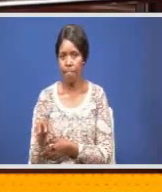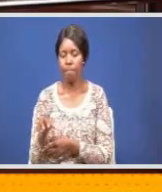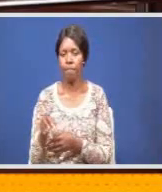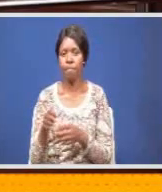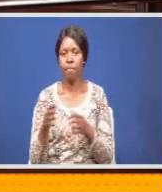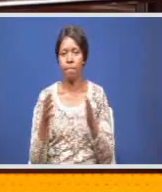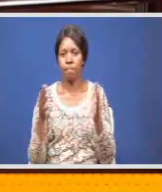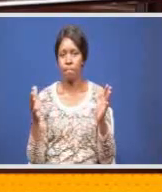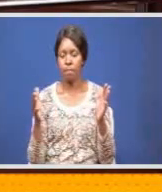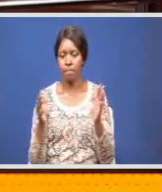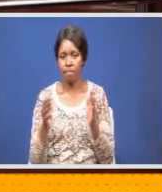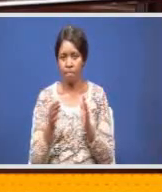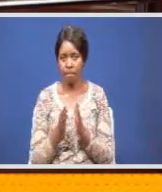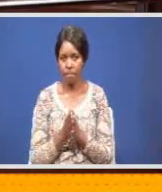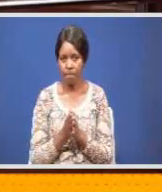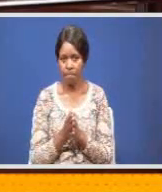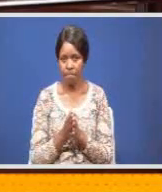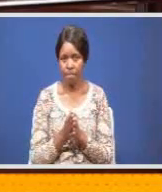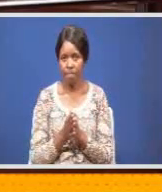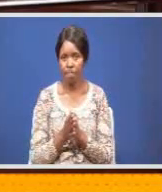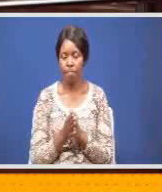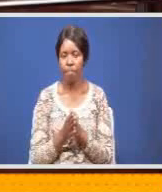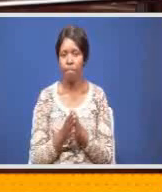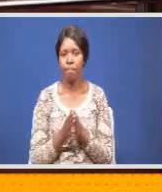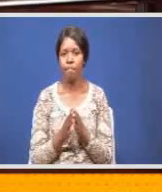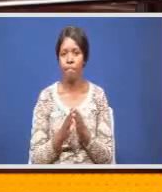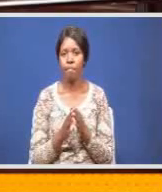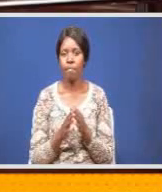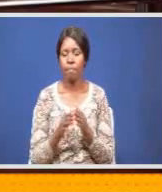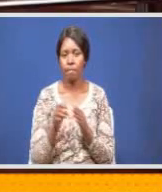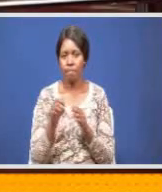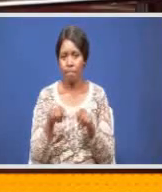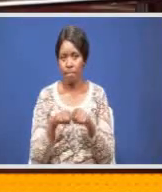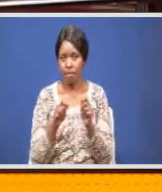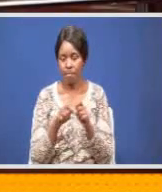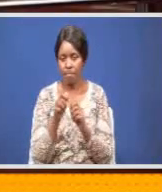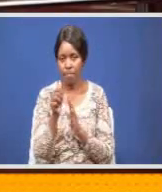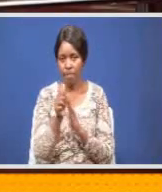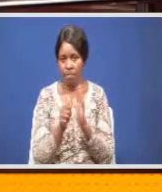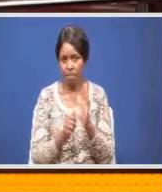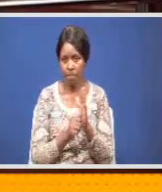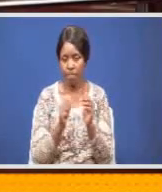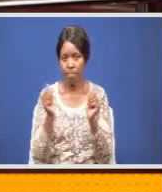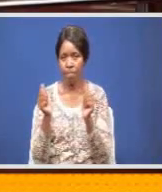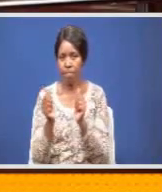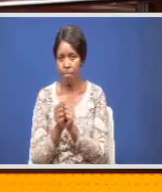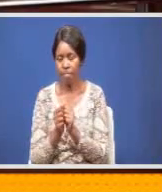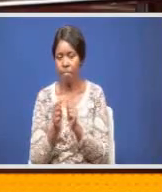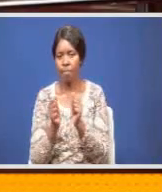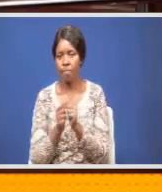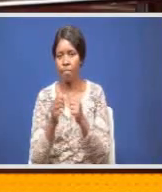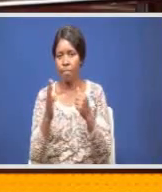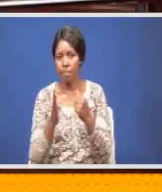grossly violated, among others, one, articles 10, articles 19,